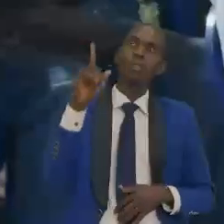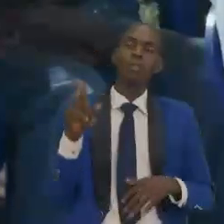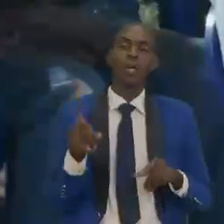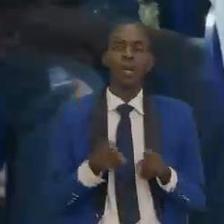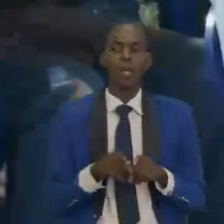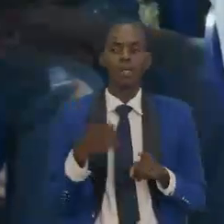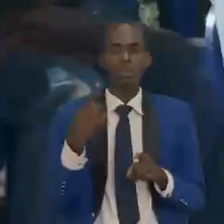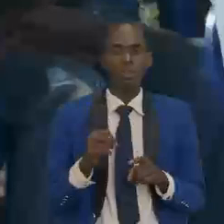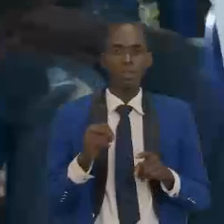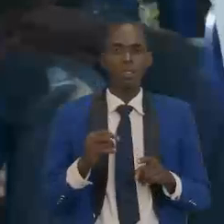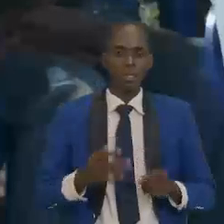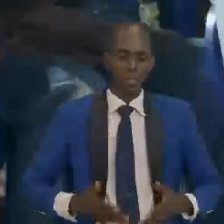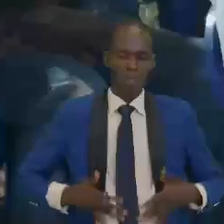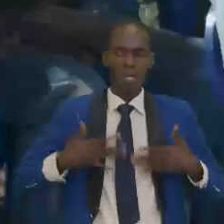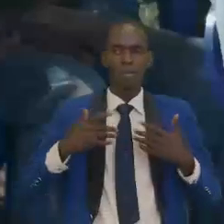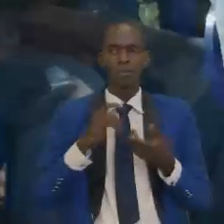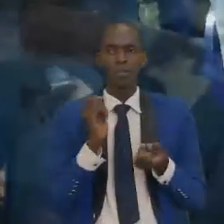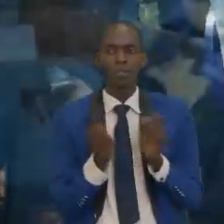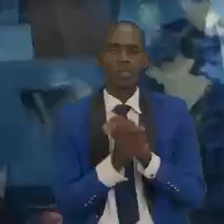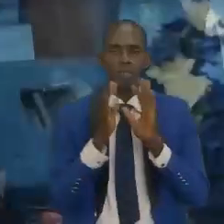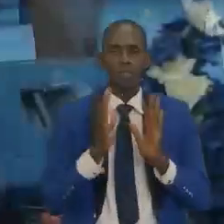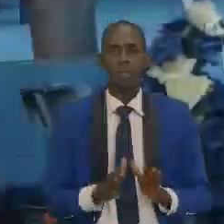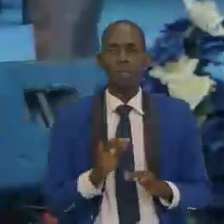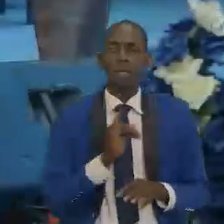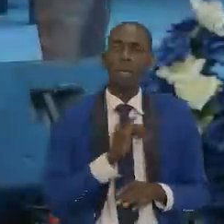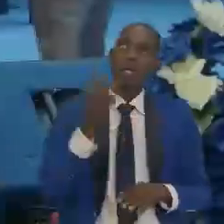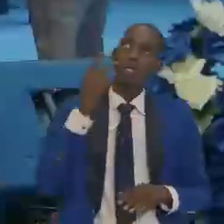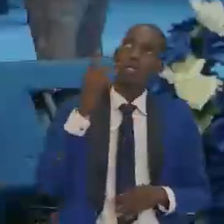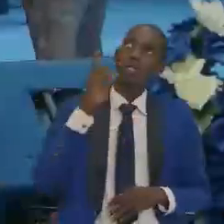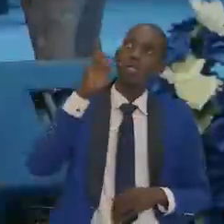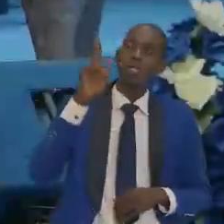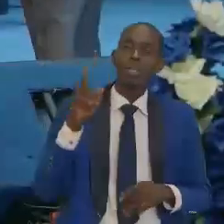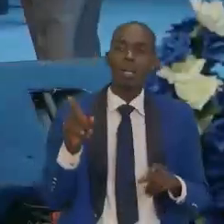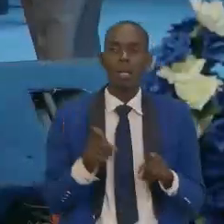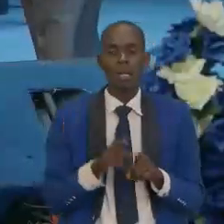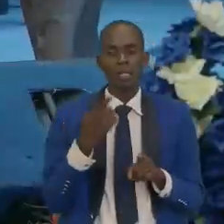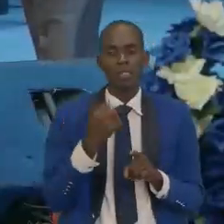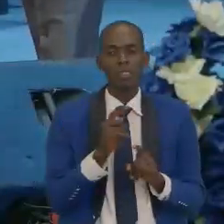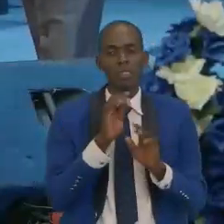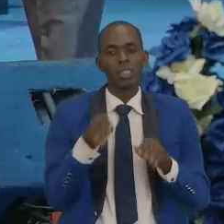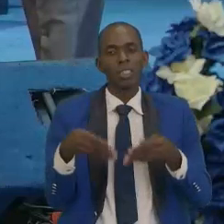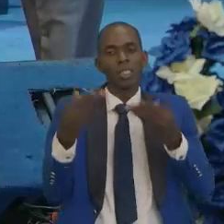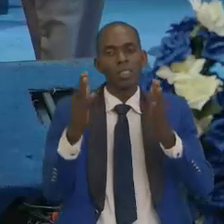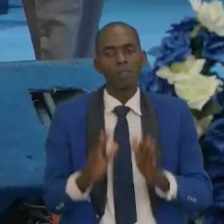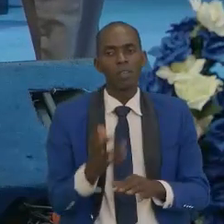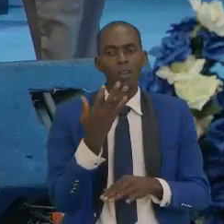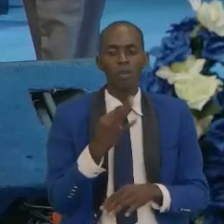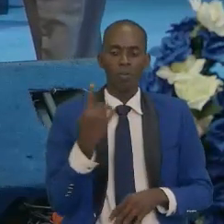life changer. I see him as the giver of eternal